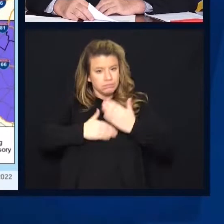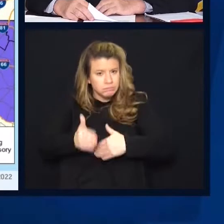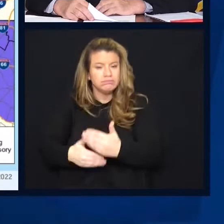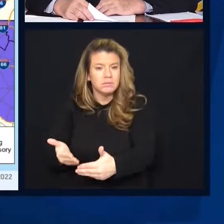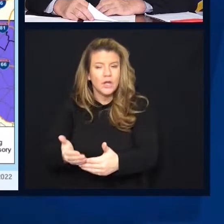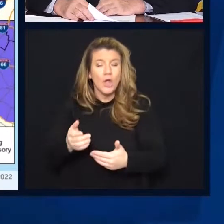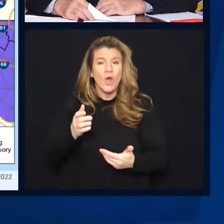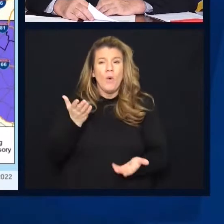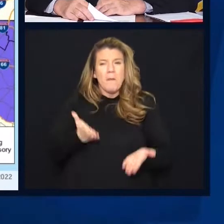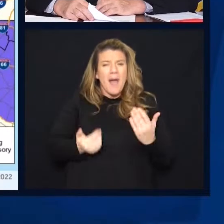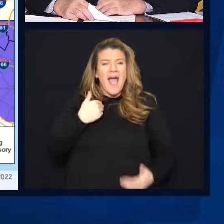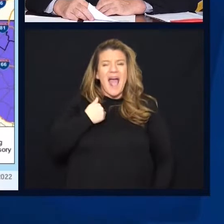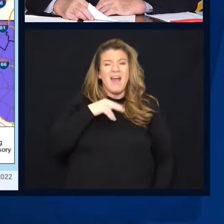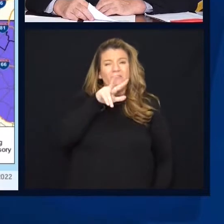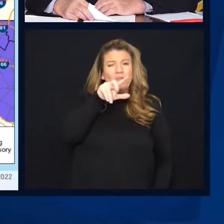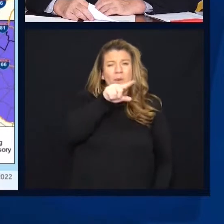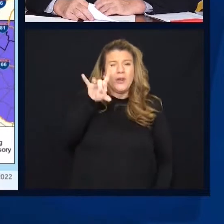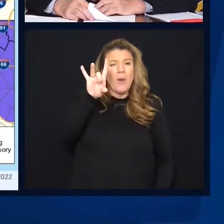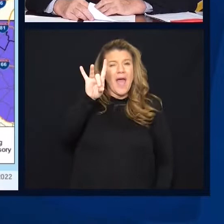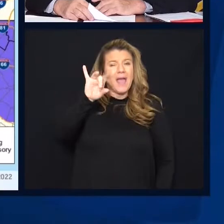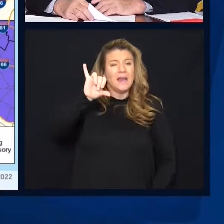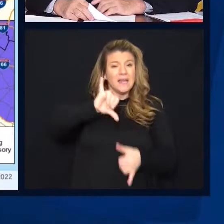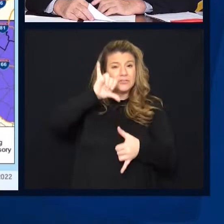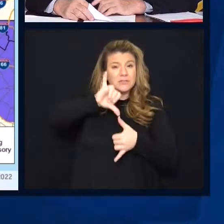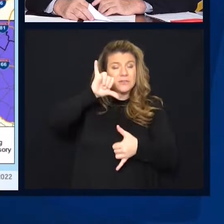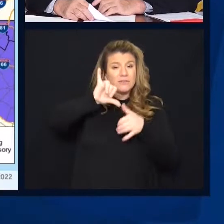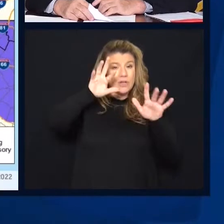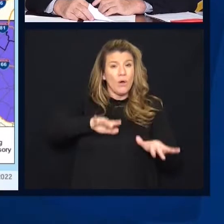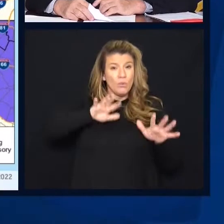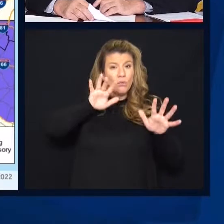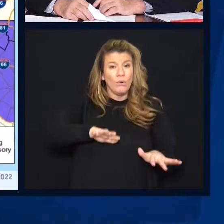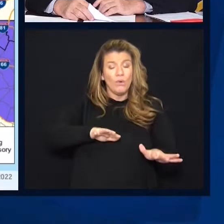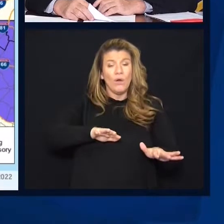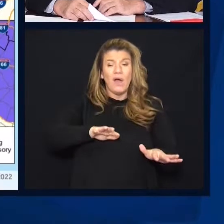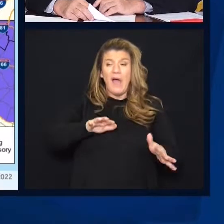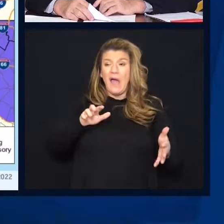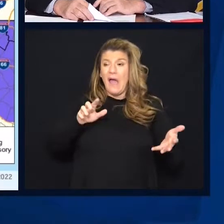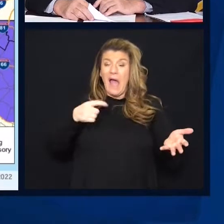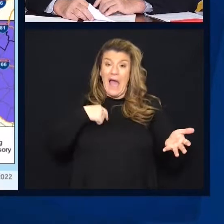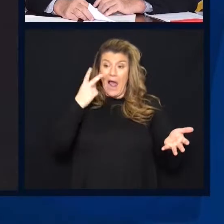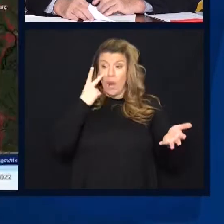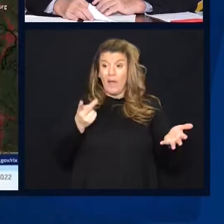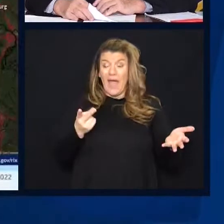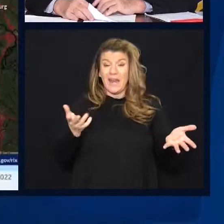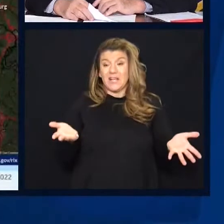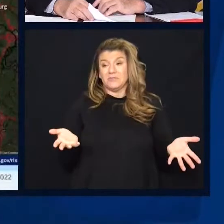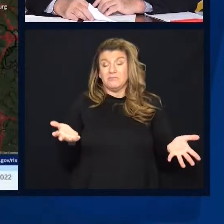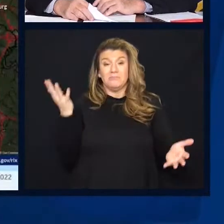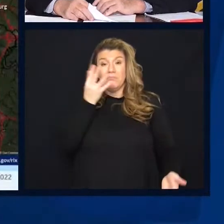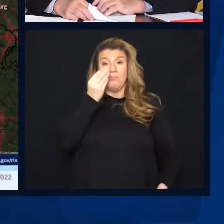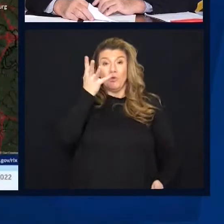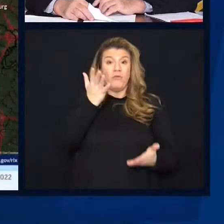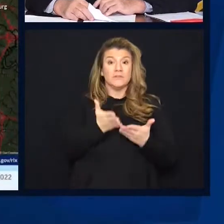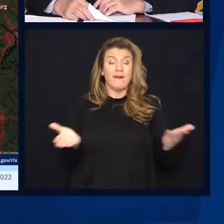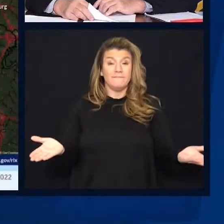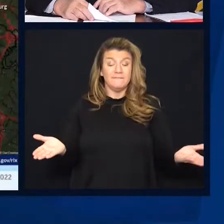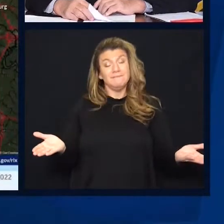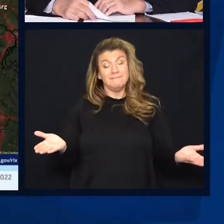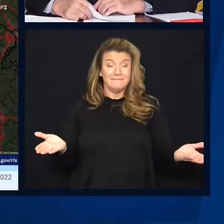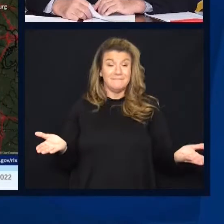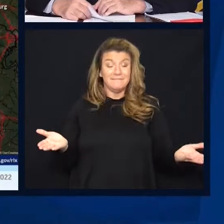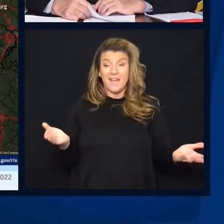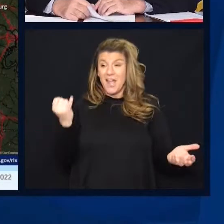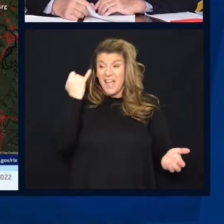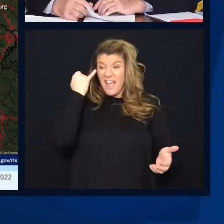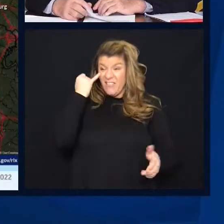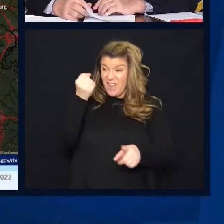probably 3 to 8 inches of snow. I'll look at it as beautiful stuff. We'll deal